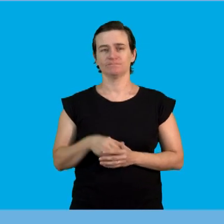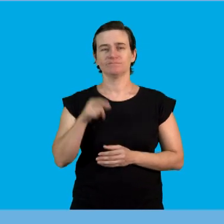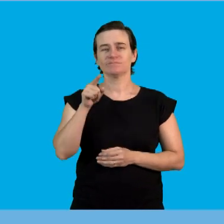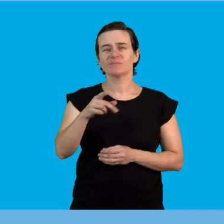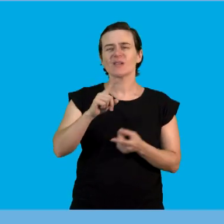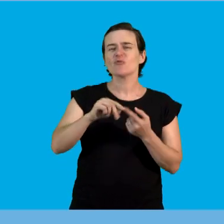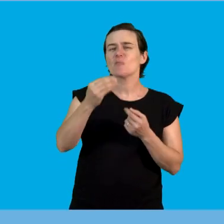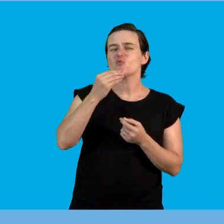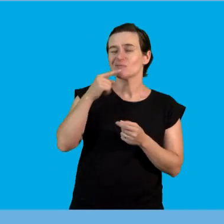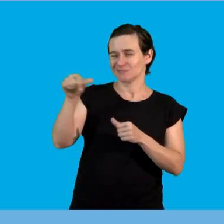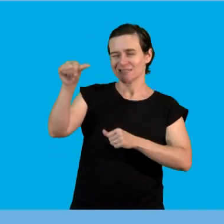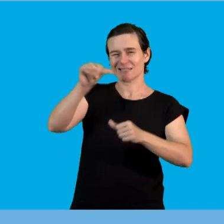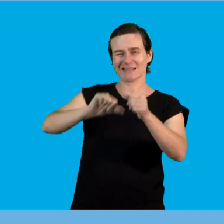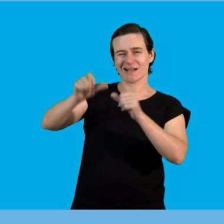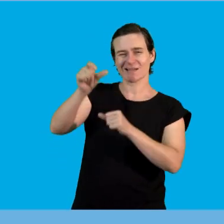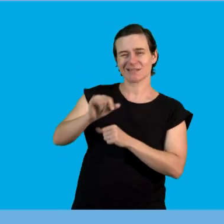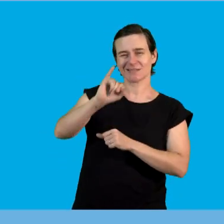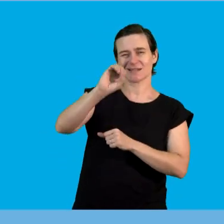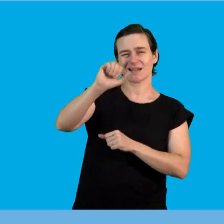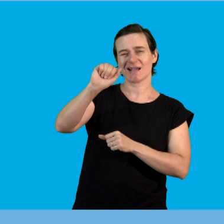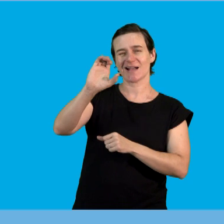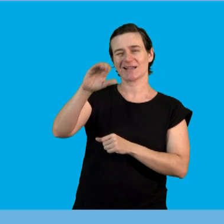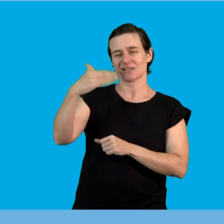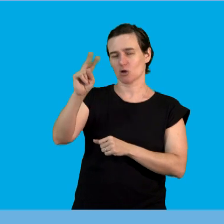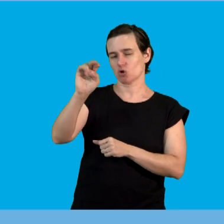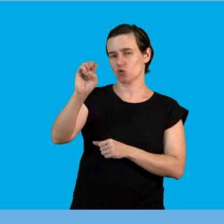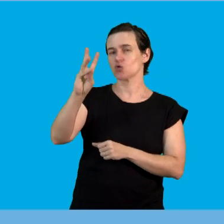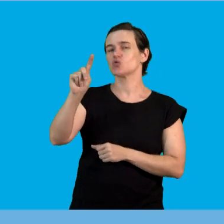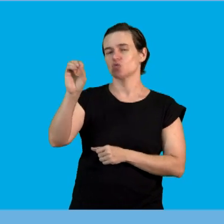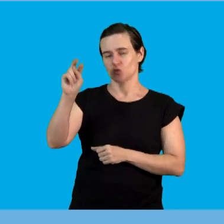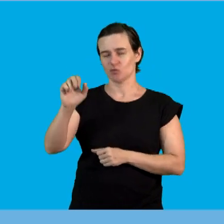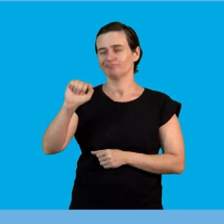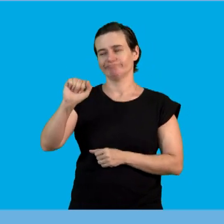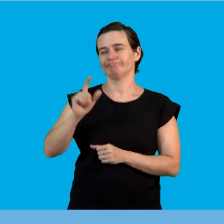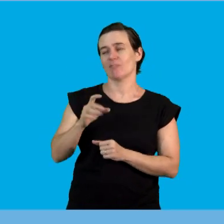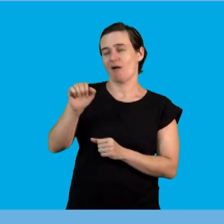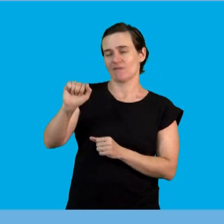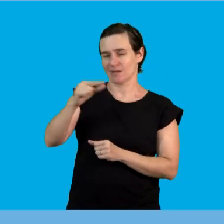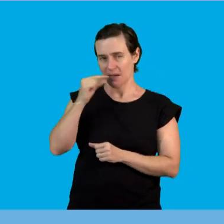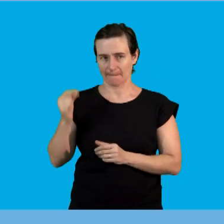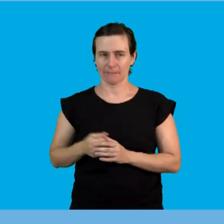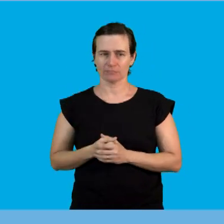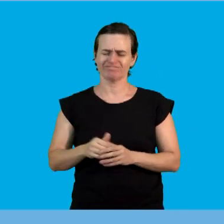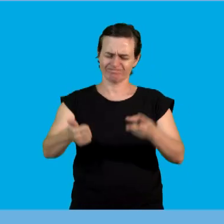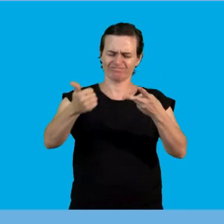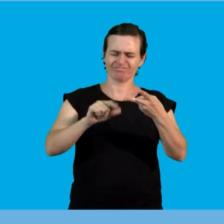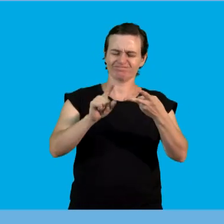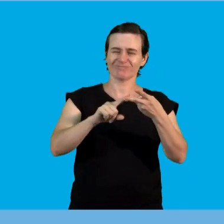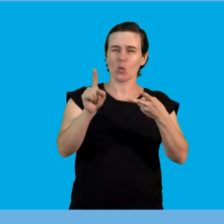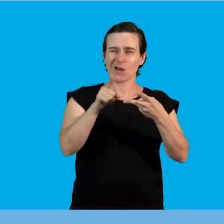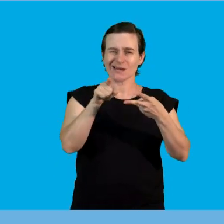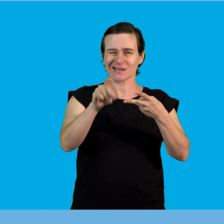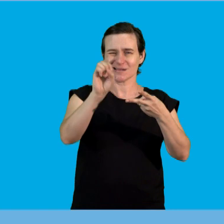Named after the famous scientist Sir Isaac Newton. Now, the question 2 says, provide the symbol